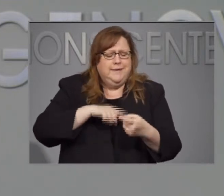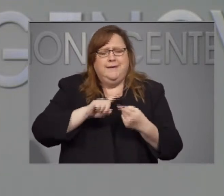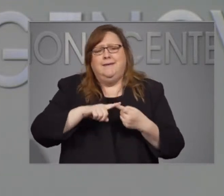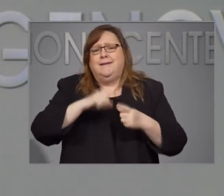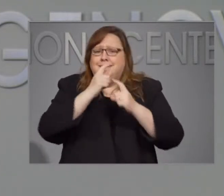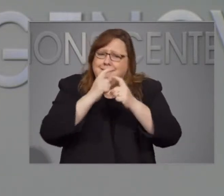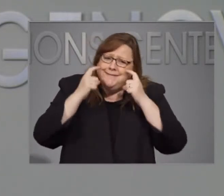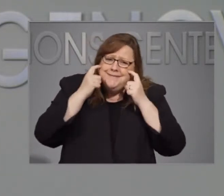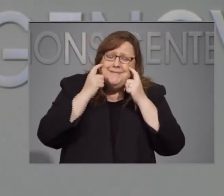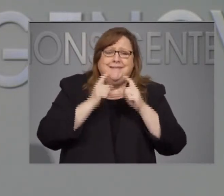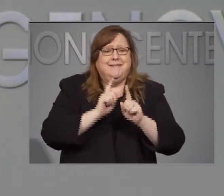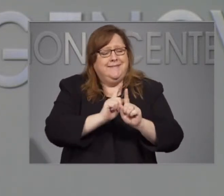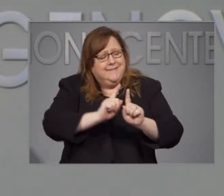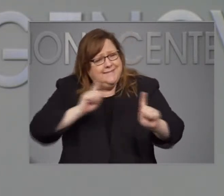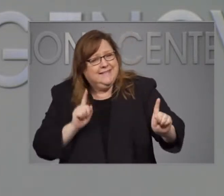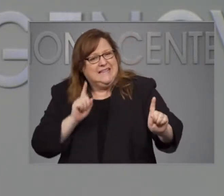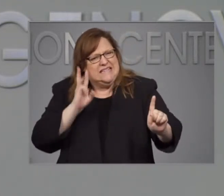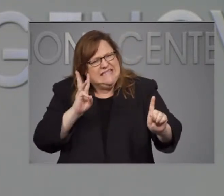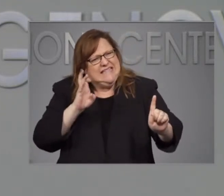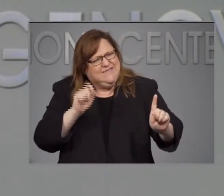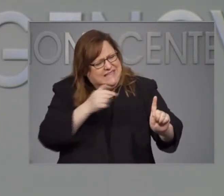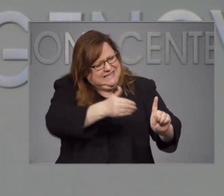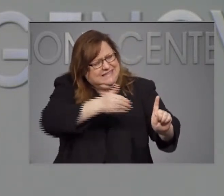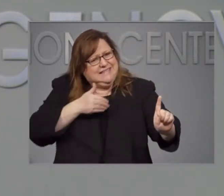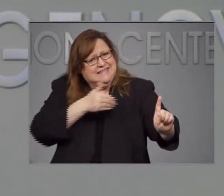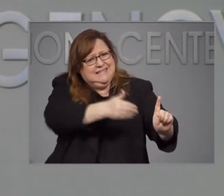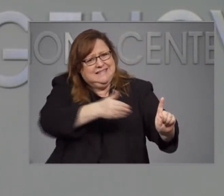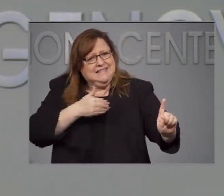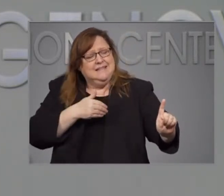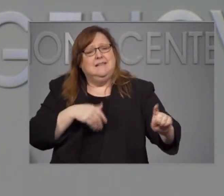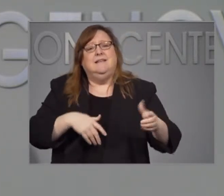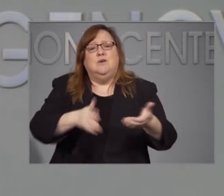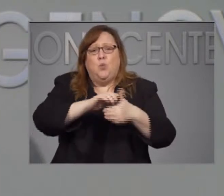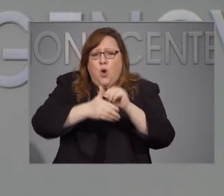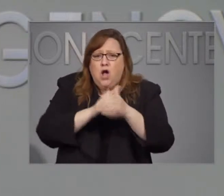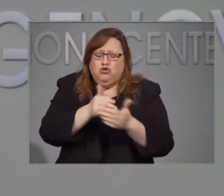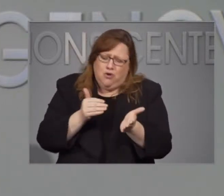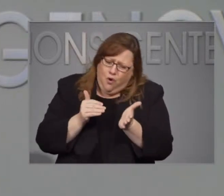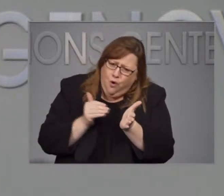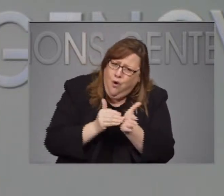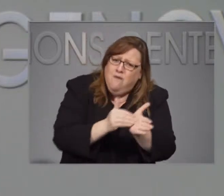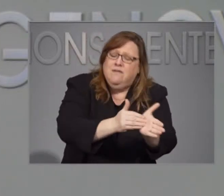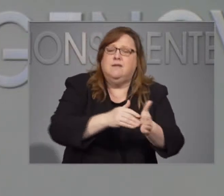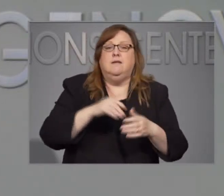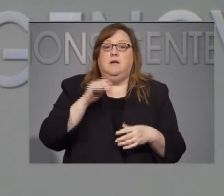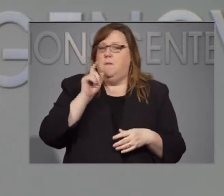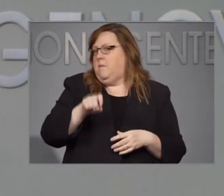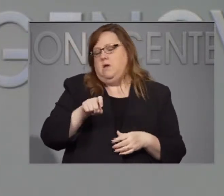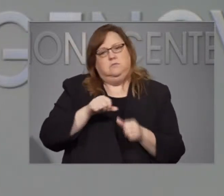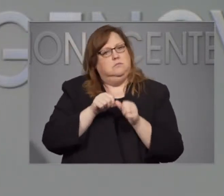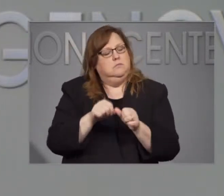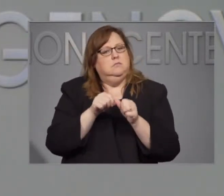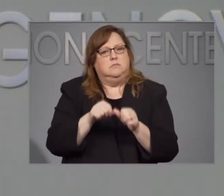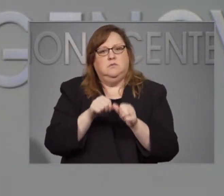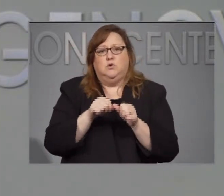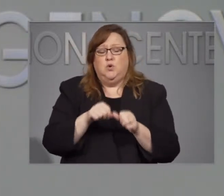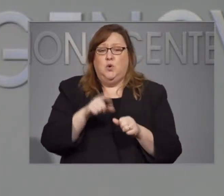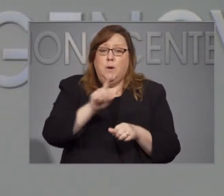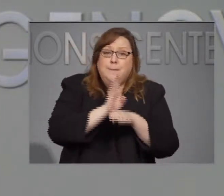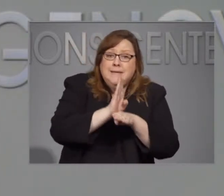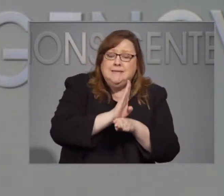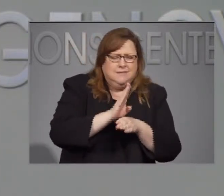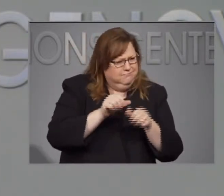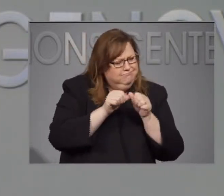washing your hands, waiting 6 feet apart, those are going to be the individual actions and the actions businesses that can take right